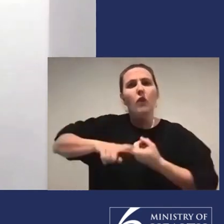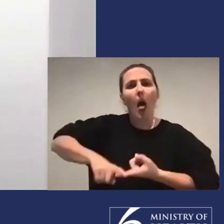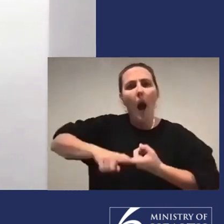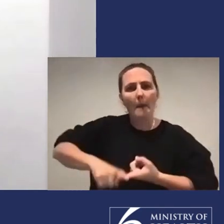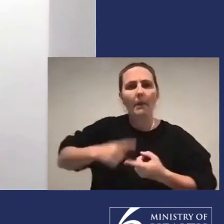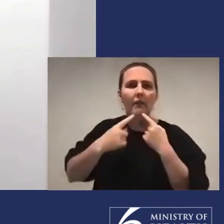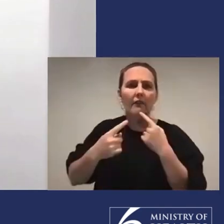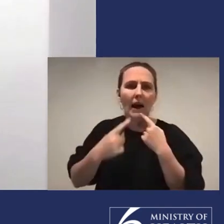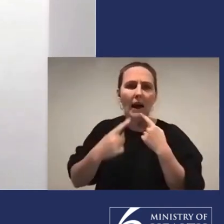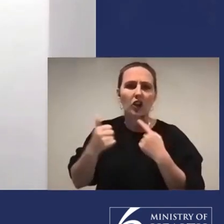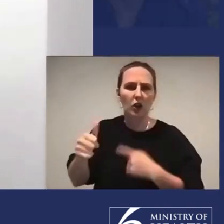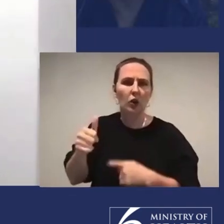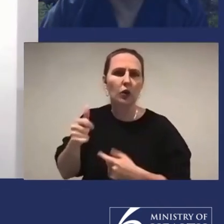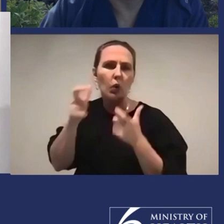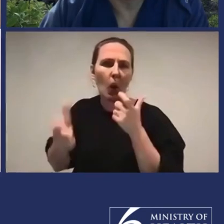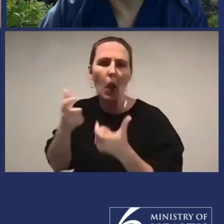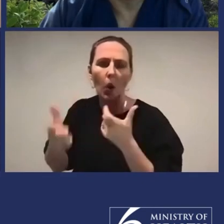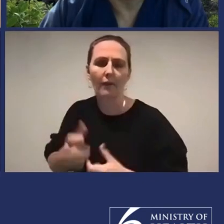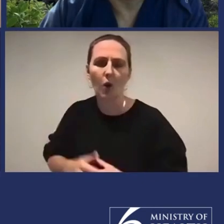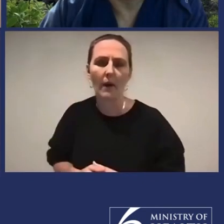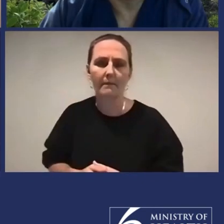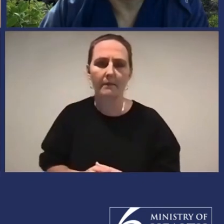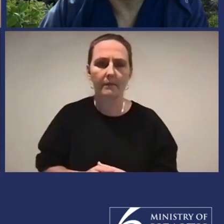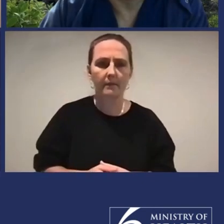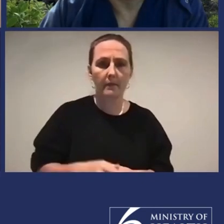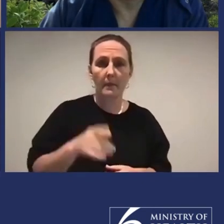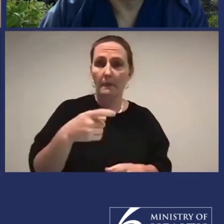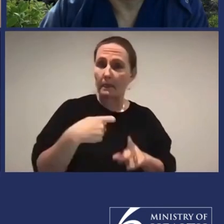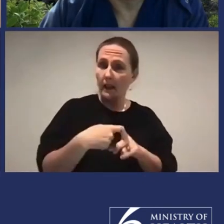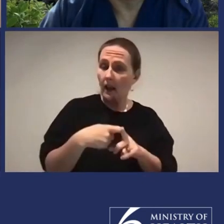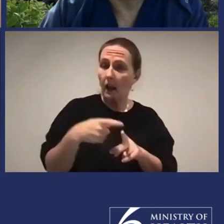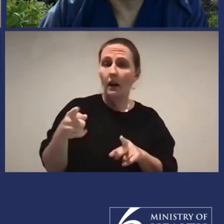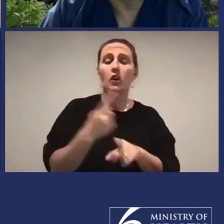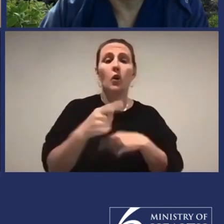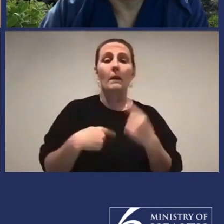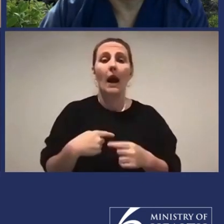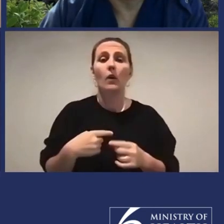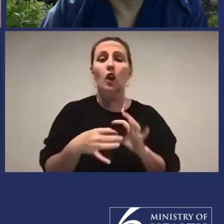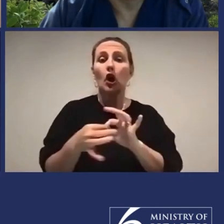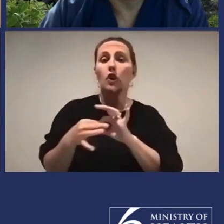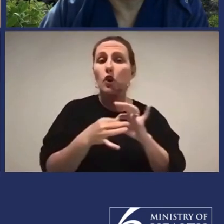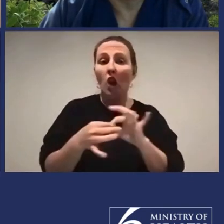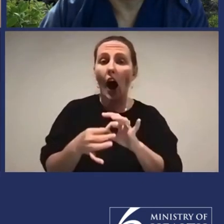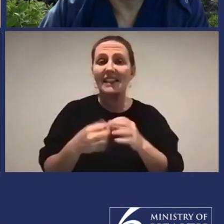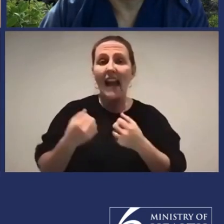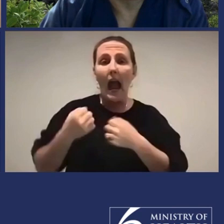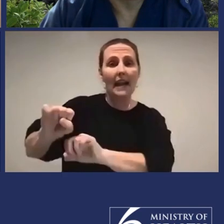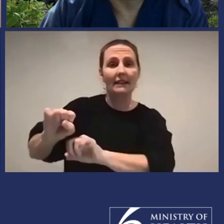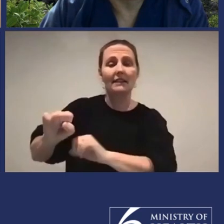to look for it. So we're talking Unite Against COVID website, New Zealand College of Midwives